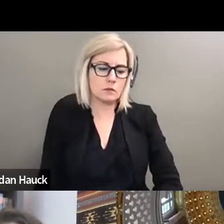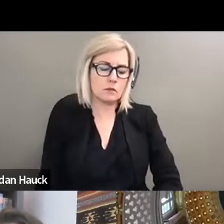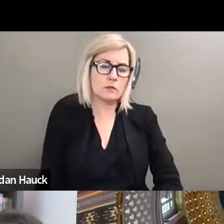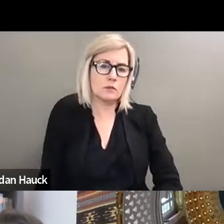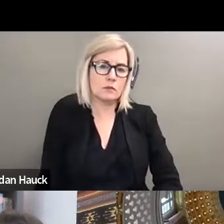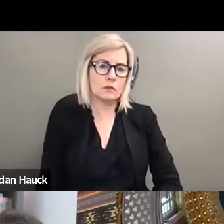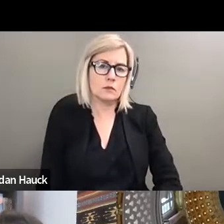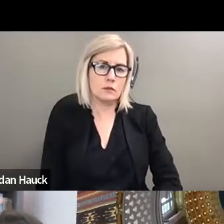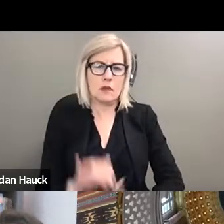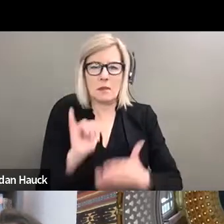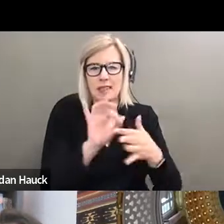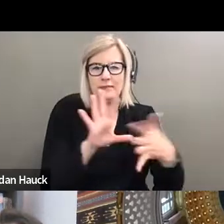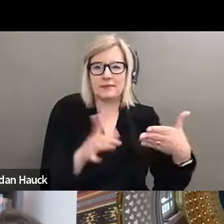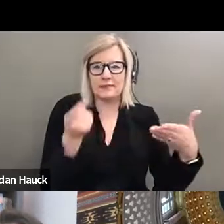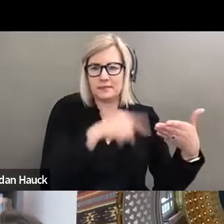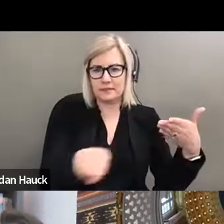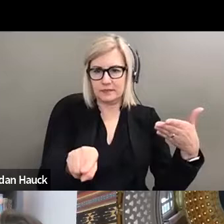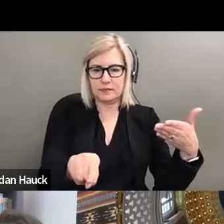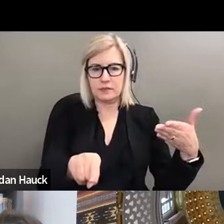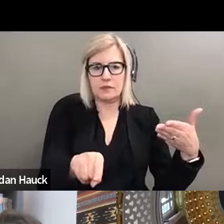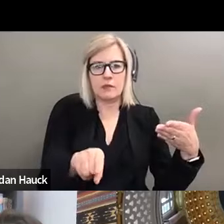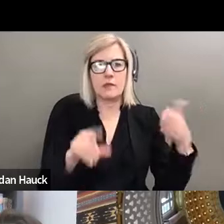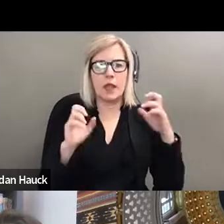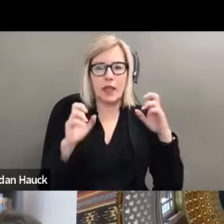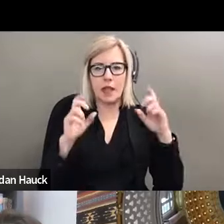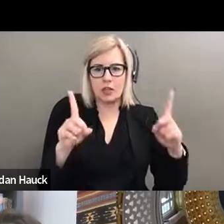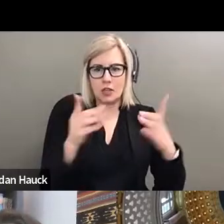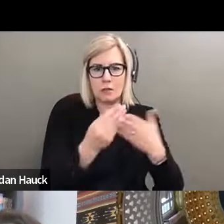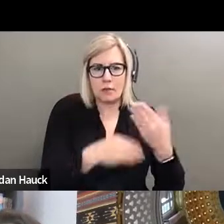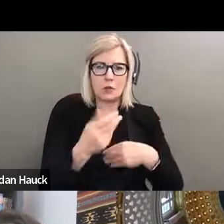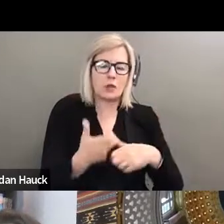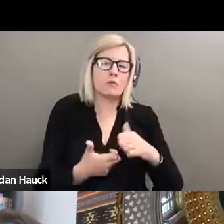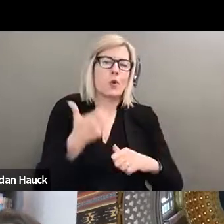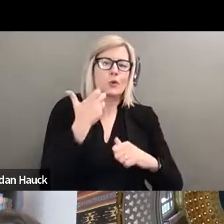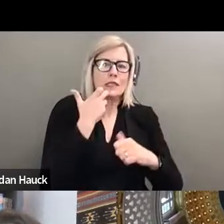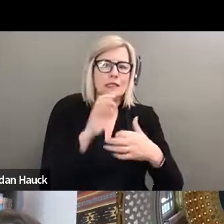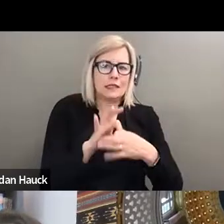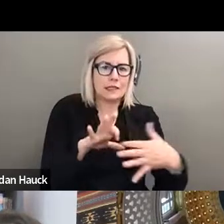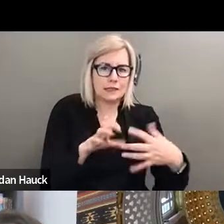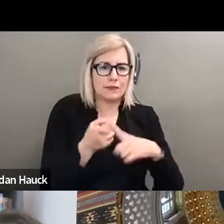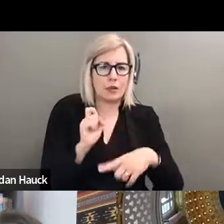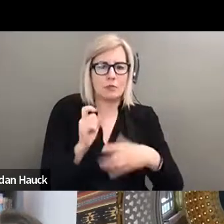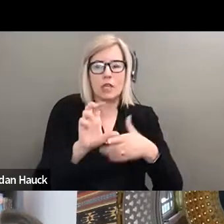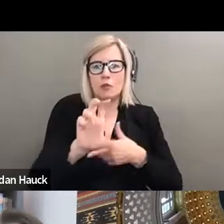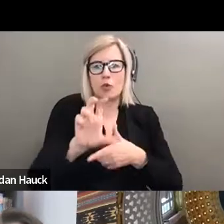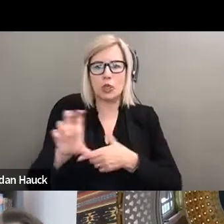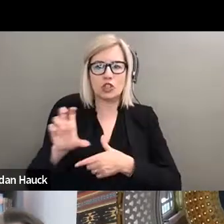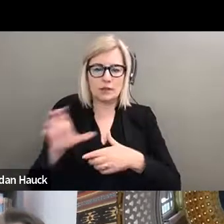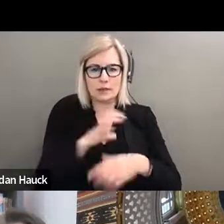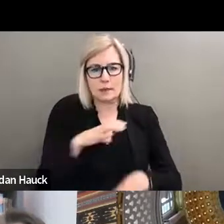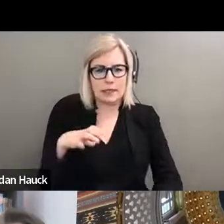will be coming out next week. The education budget was the most recent one that came out of the Appropriations Committee,